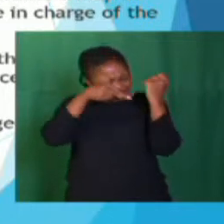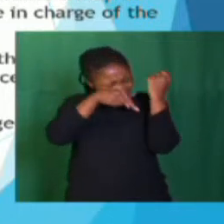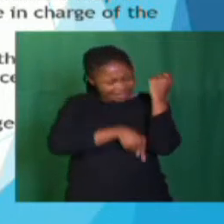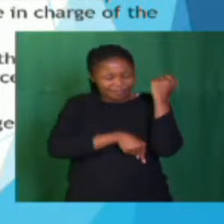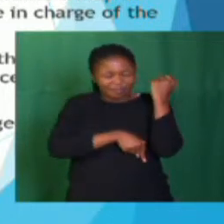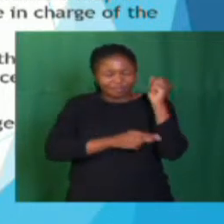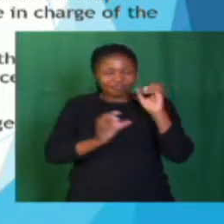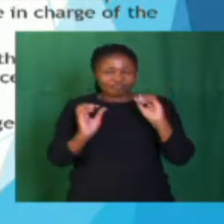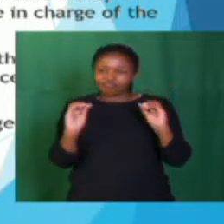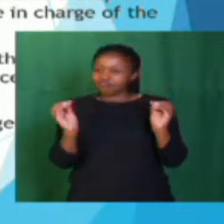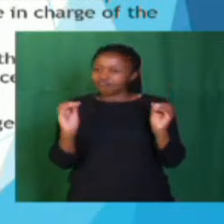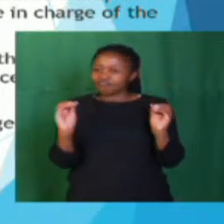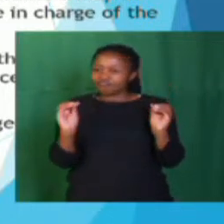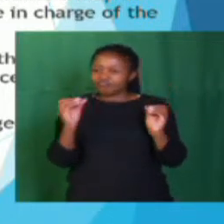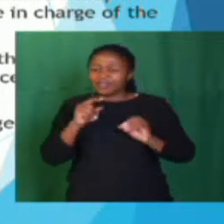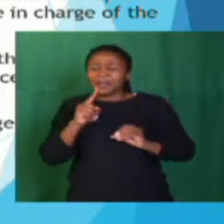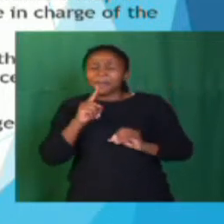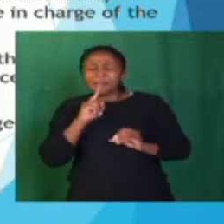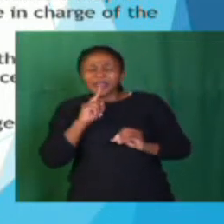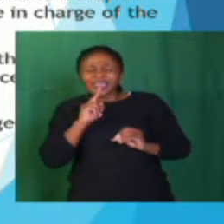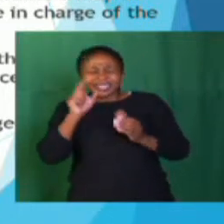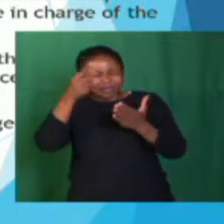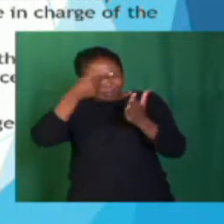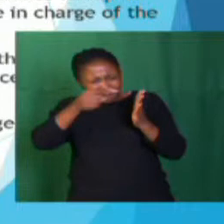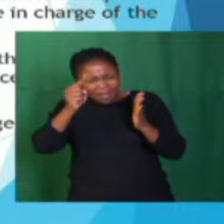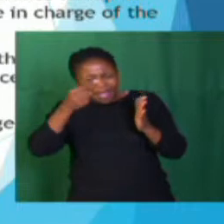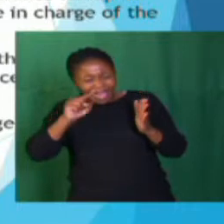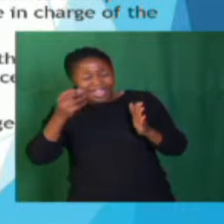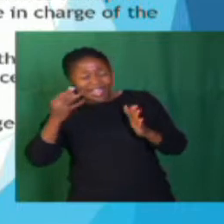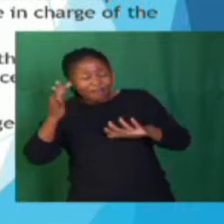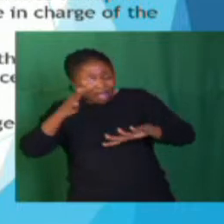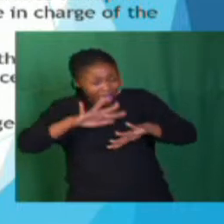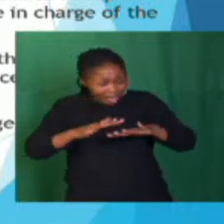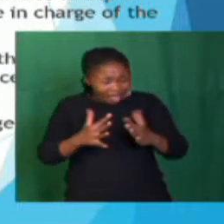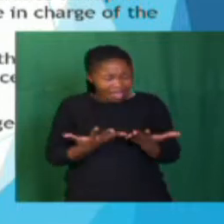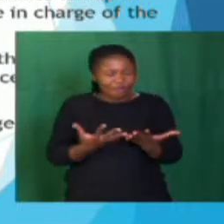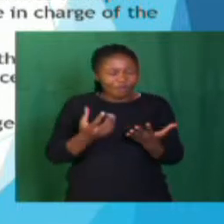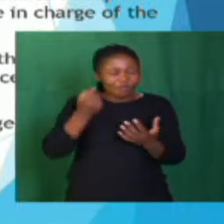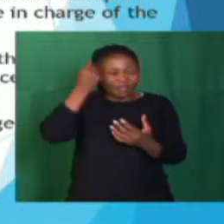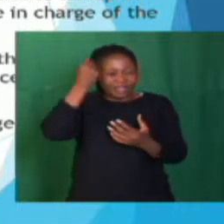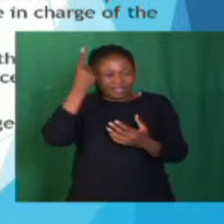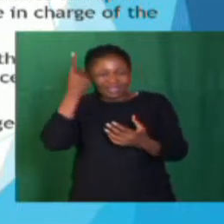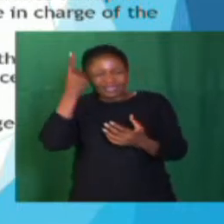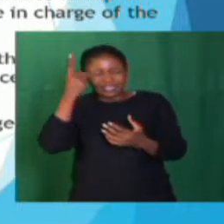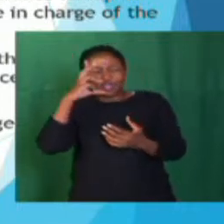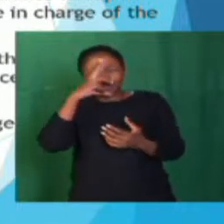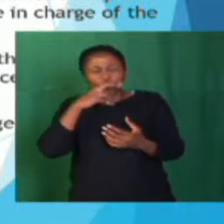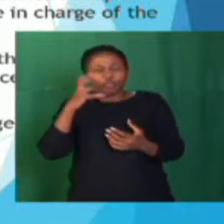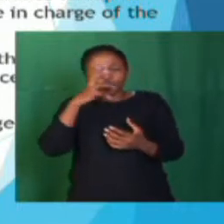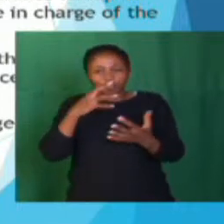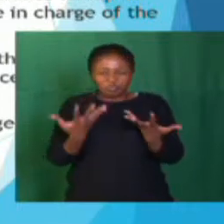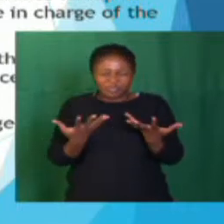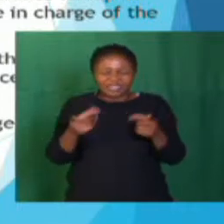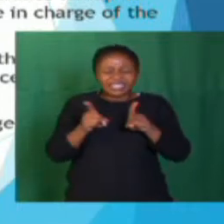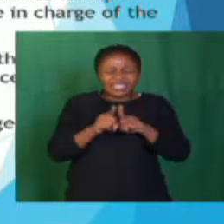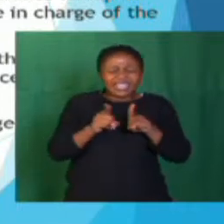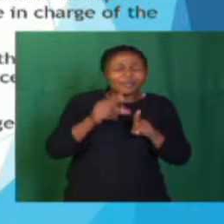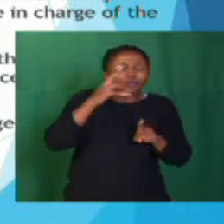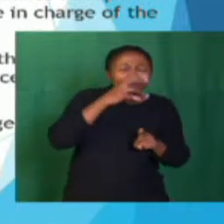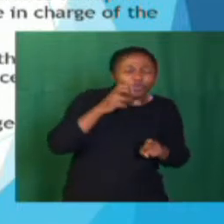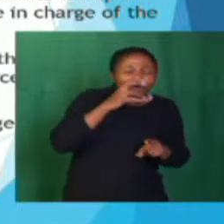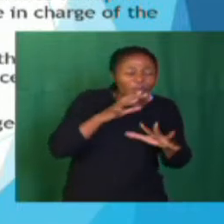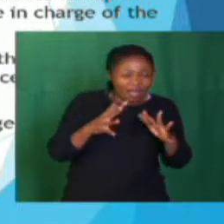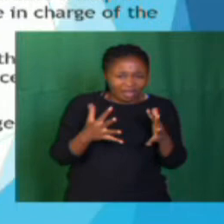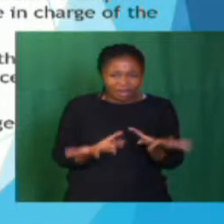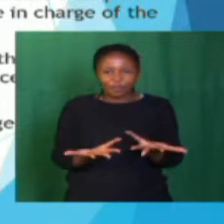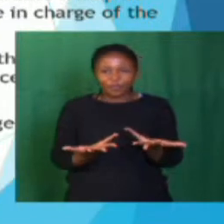be assessed on how well are you able to express your ideas, how well are you able to talk. Also, ask. You